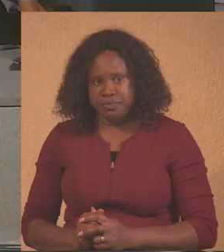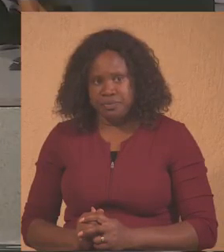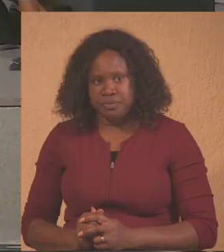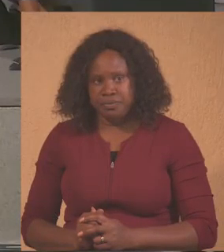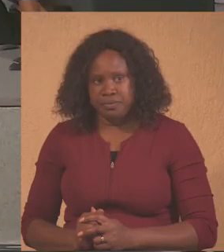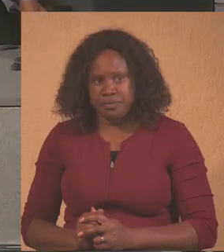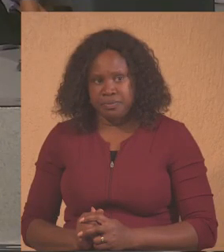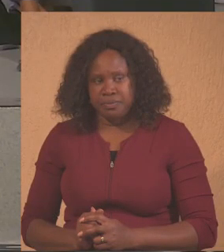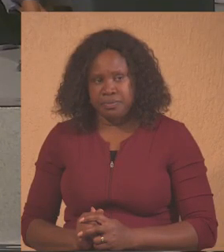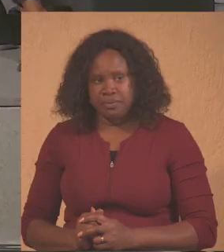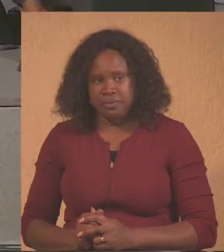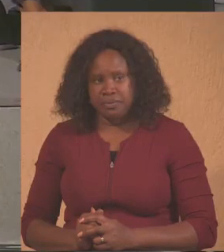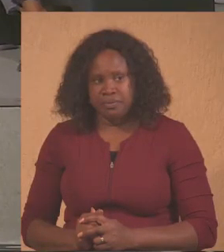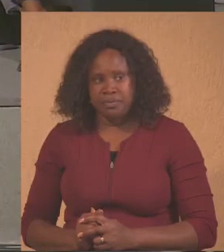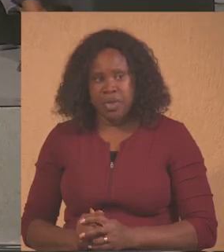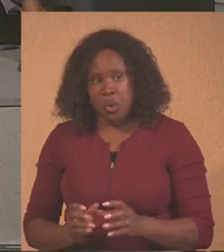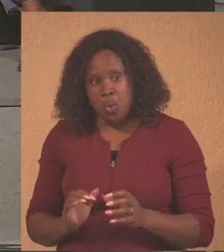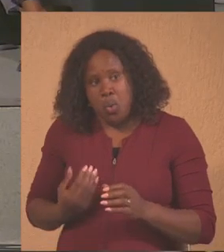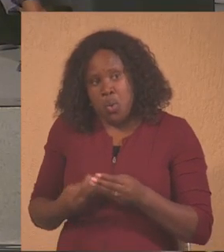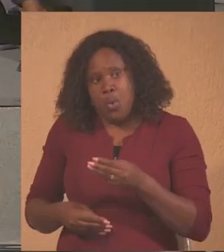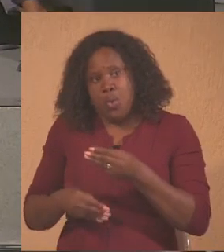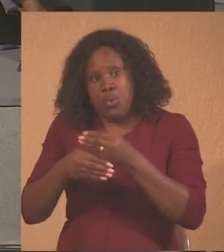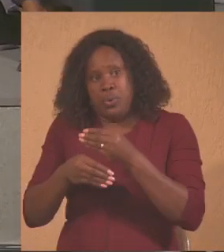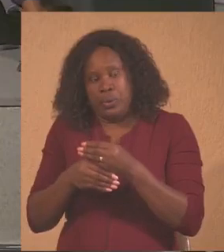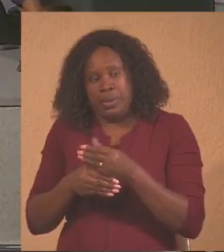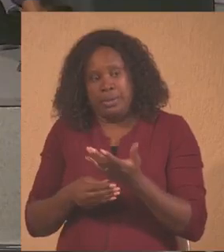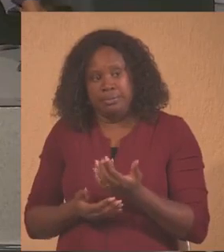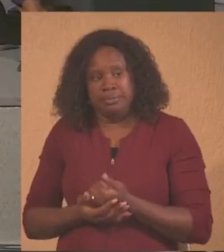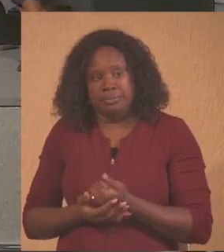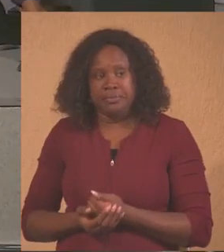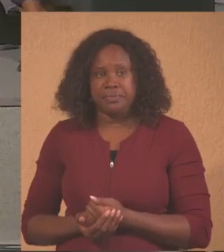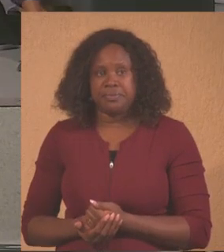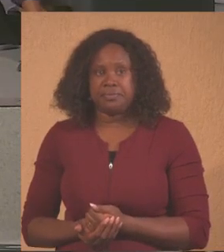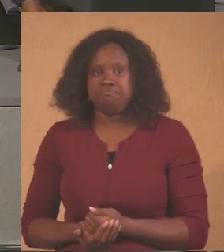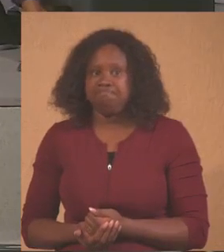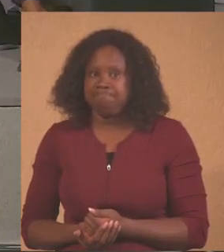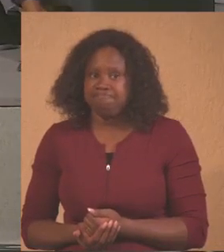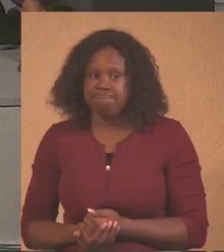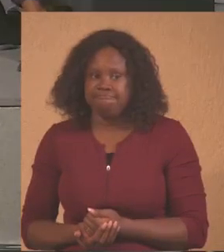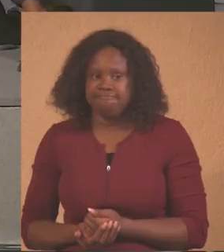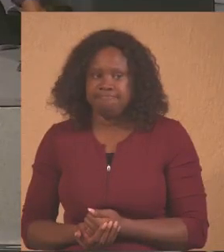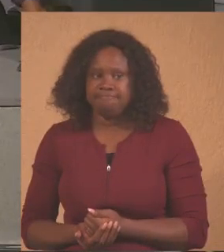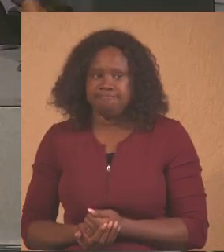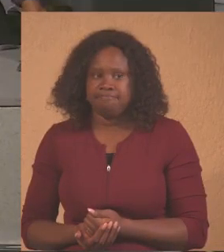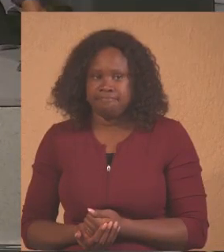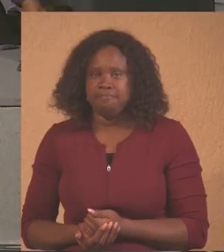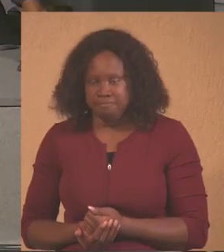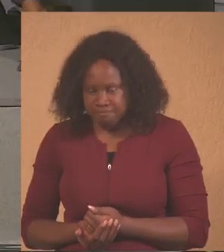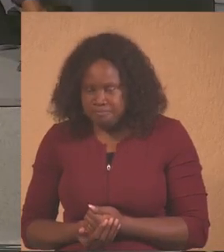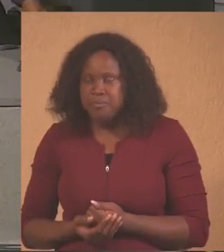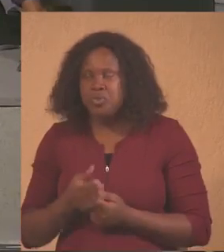anything, Ms. Okurus, around that? The hygiene of the facilities. Yeah, he said it